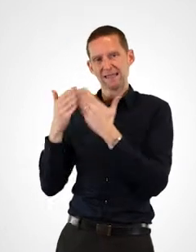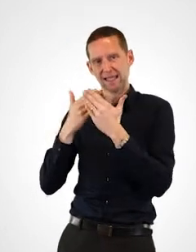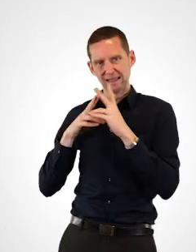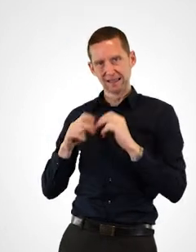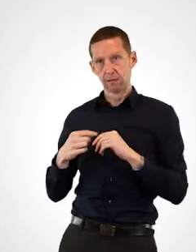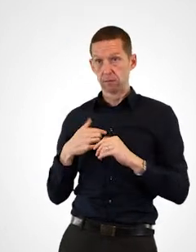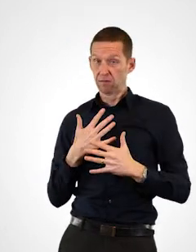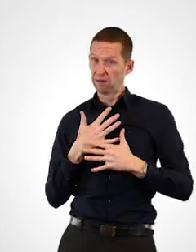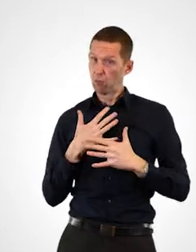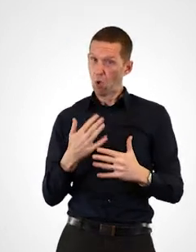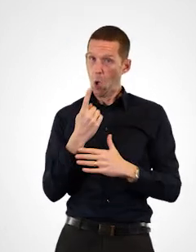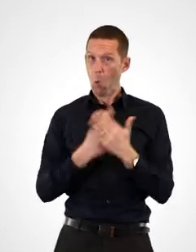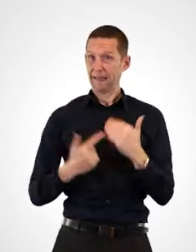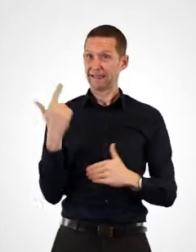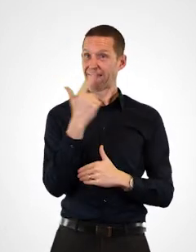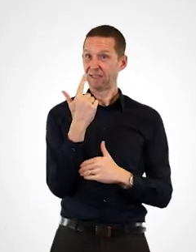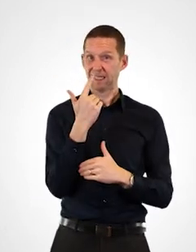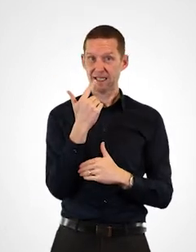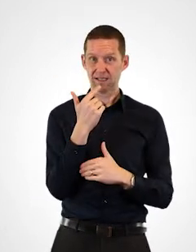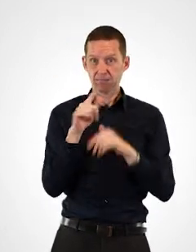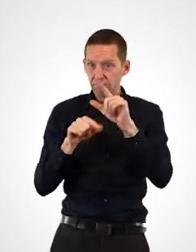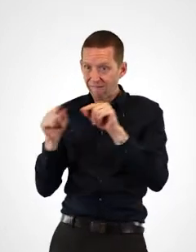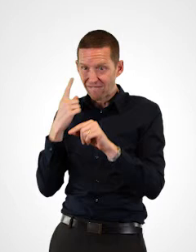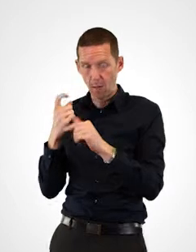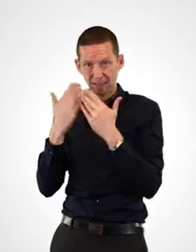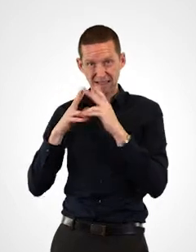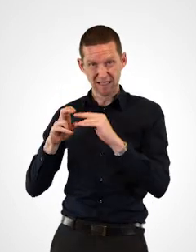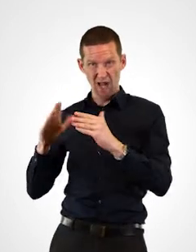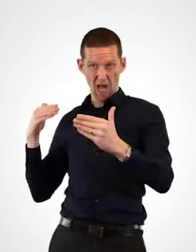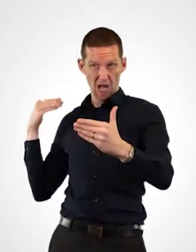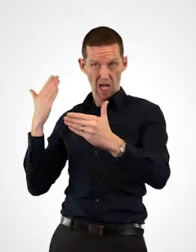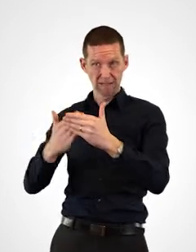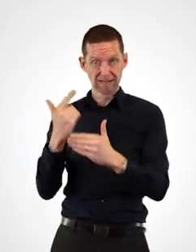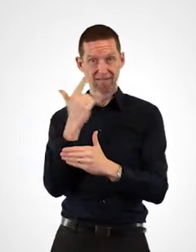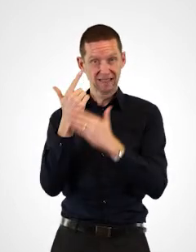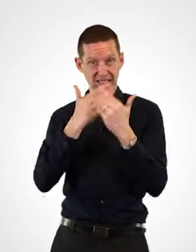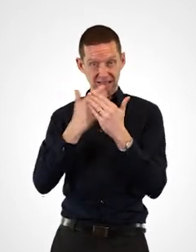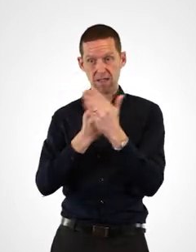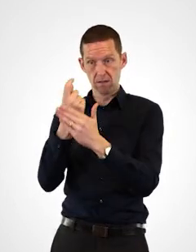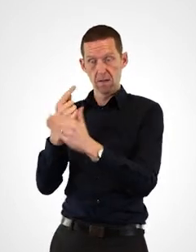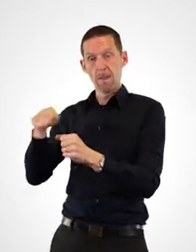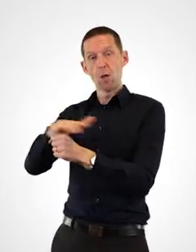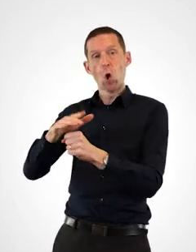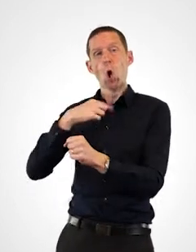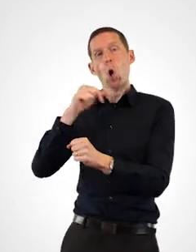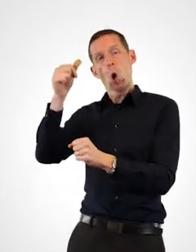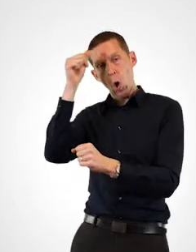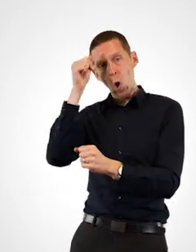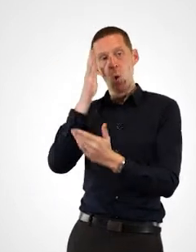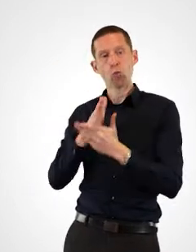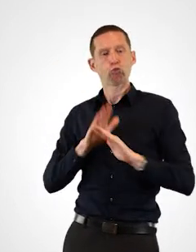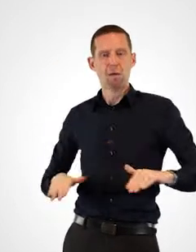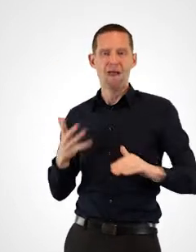surprising? Only 17 studies in that whole time frame, 17 studies in an area where we know children have